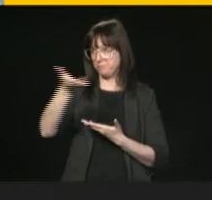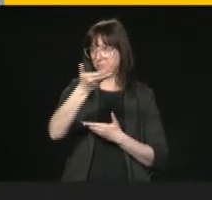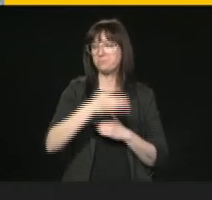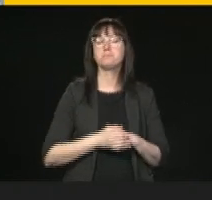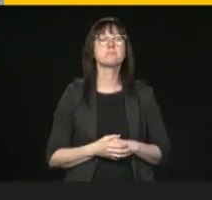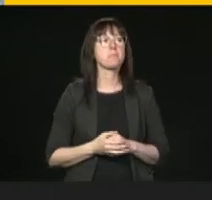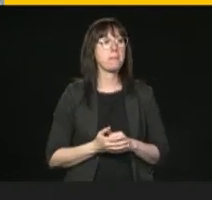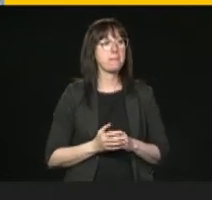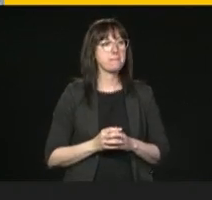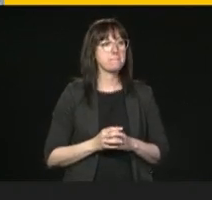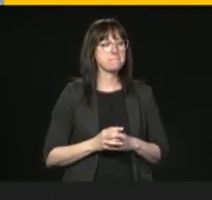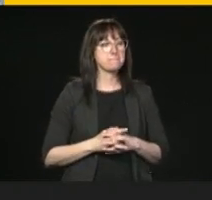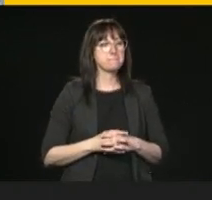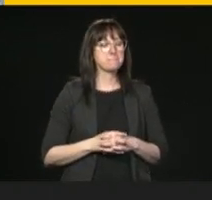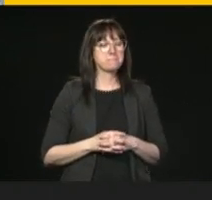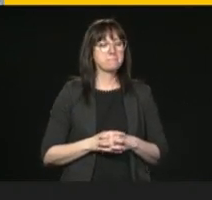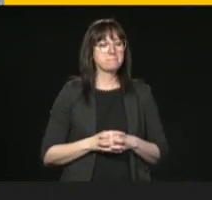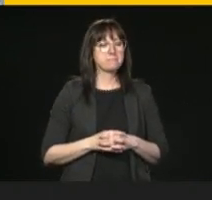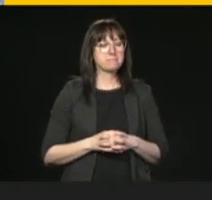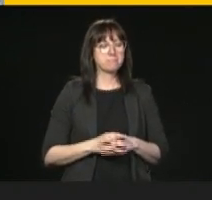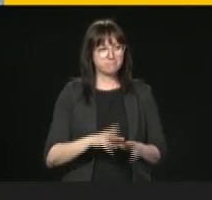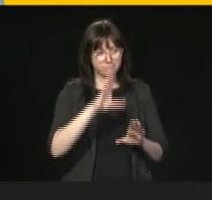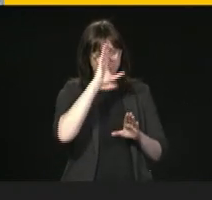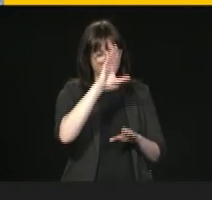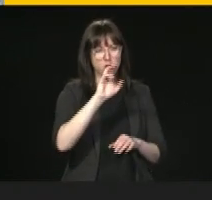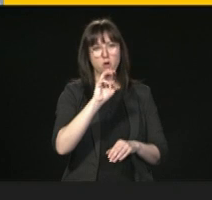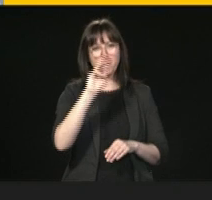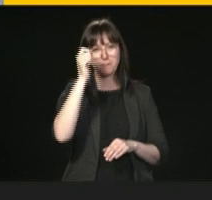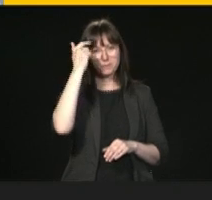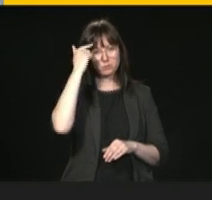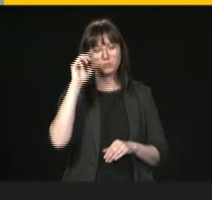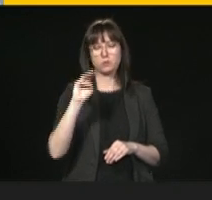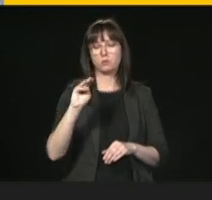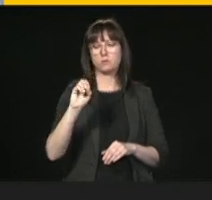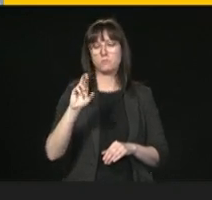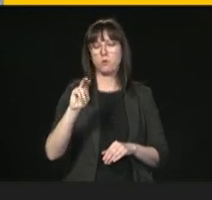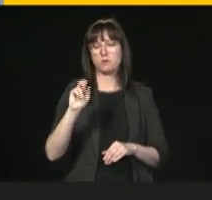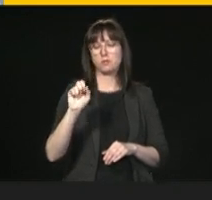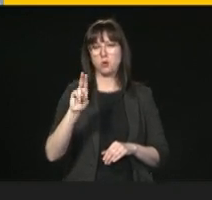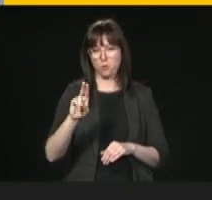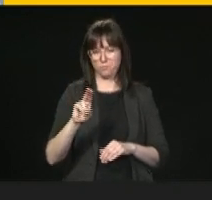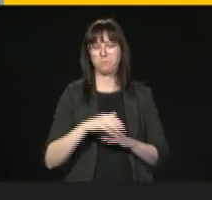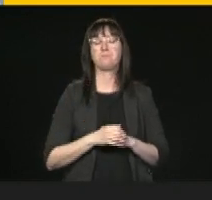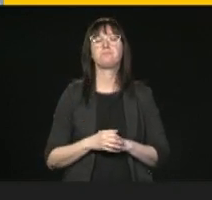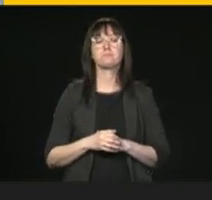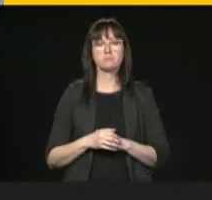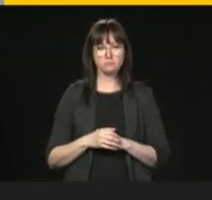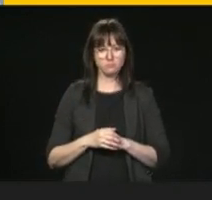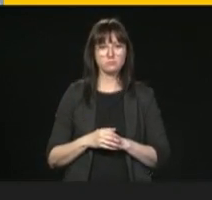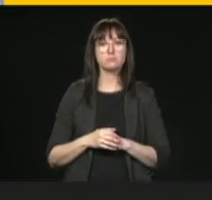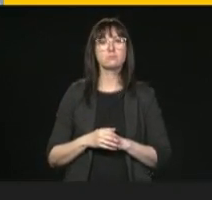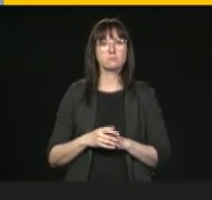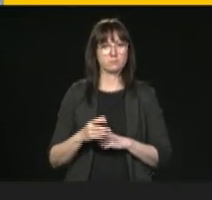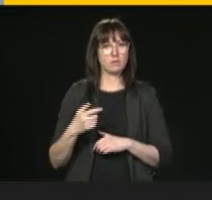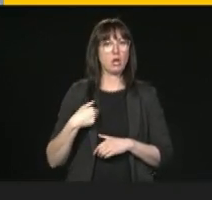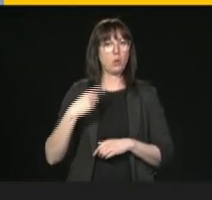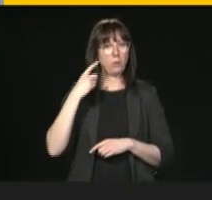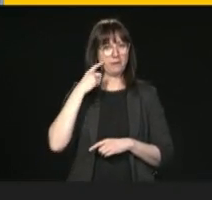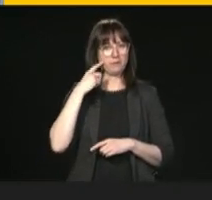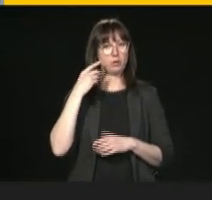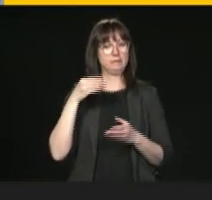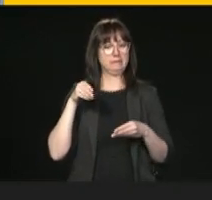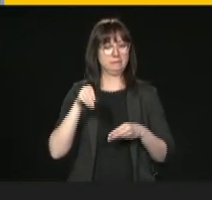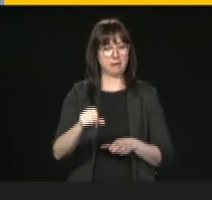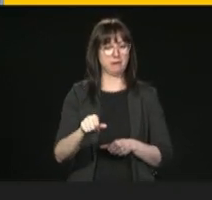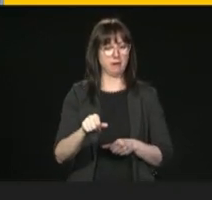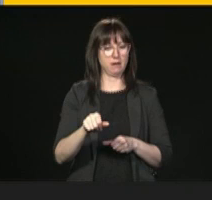Hello, Mr. Morneau. We've heard evolving spending measures that have been announced over the last couple of days. You